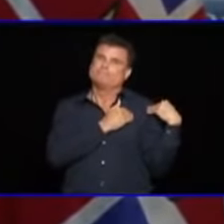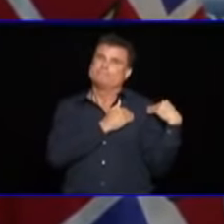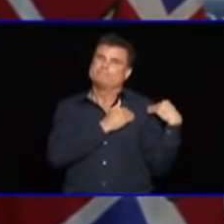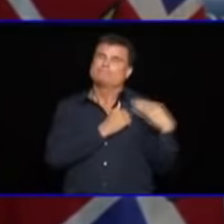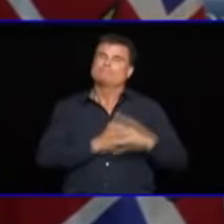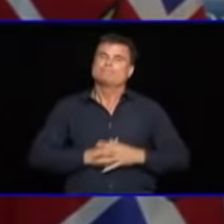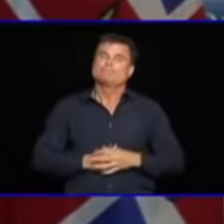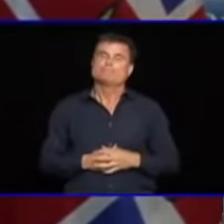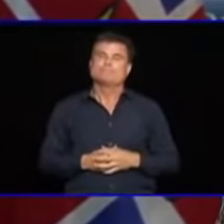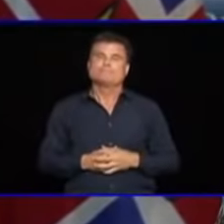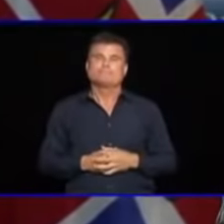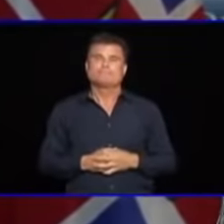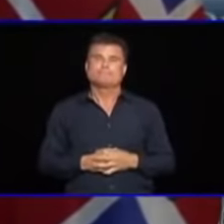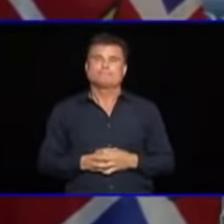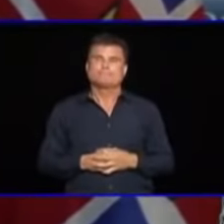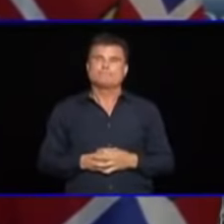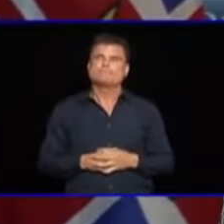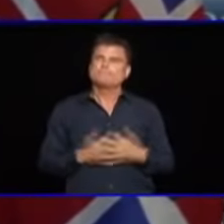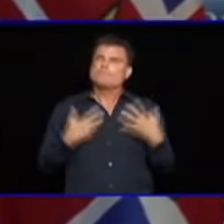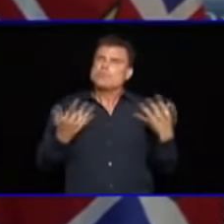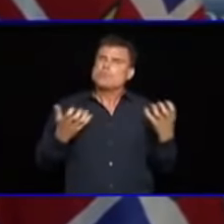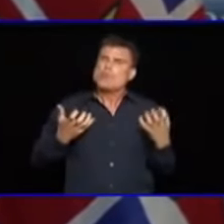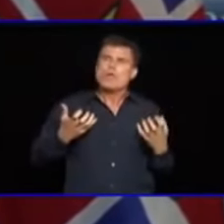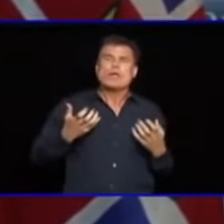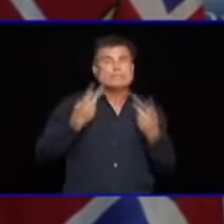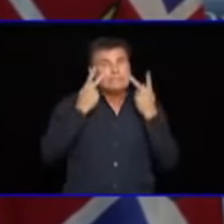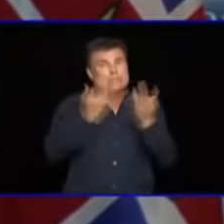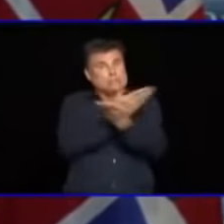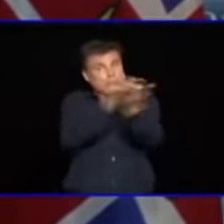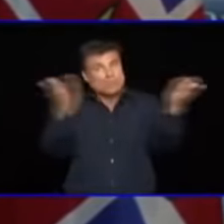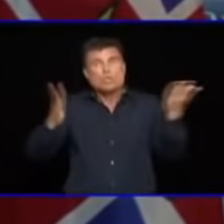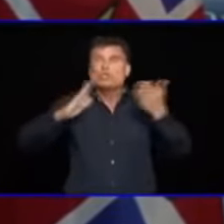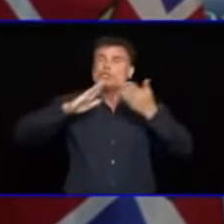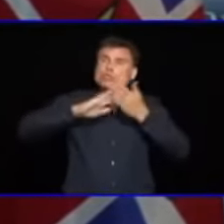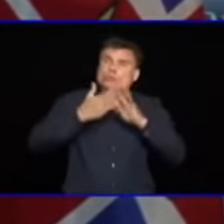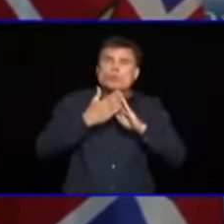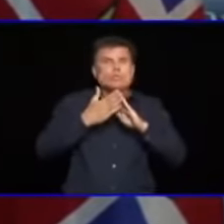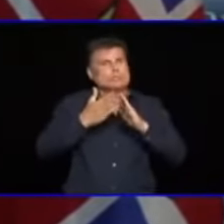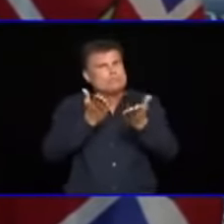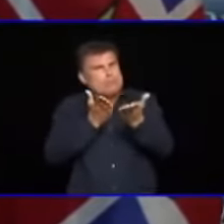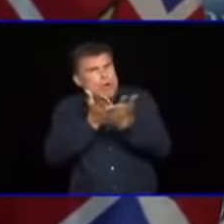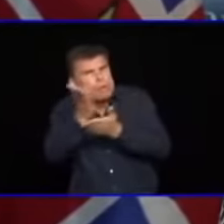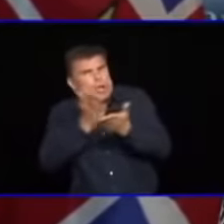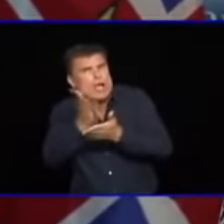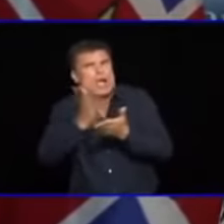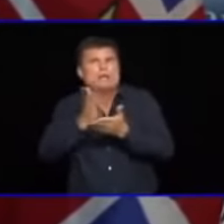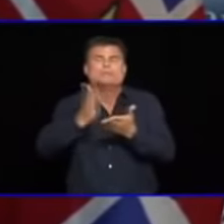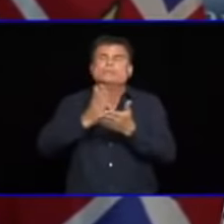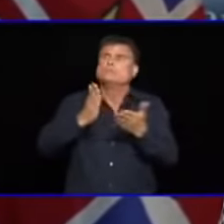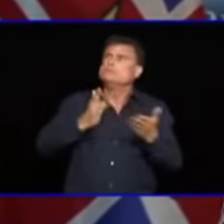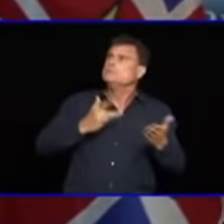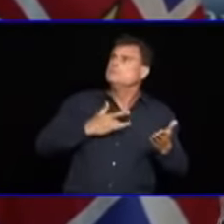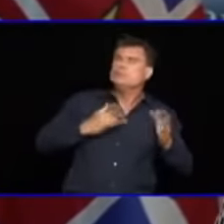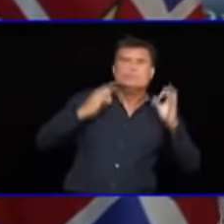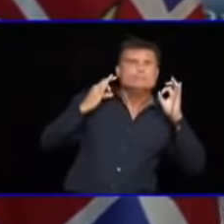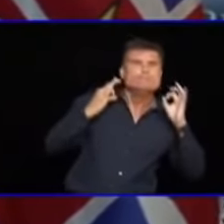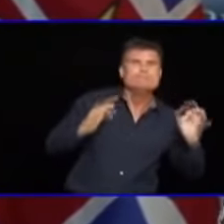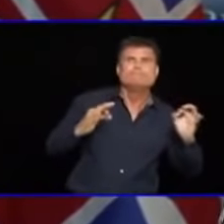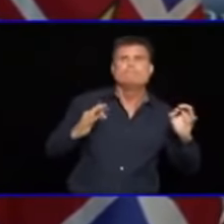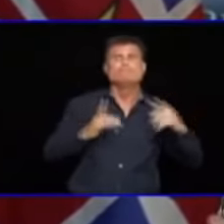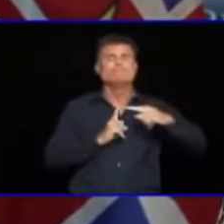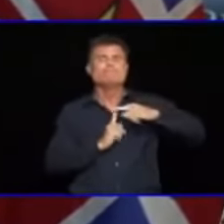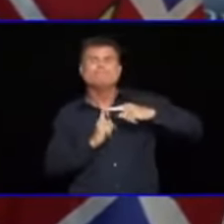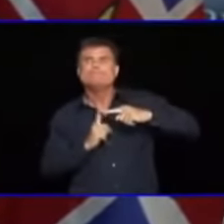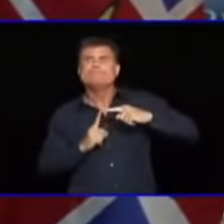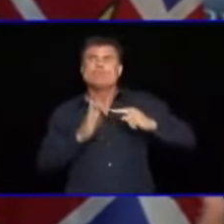on keeping the balance, maintaining our vibrant, healthy communities, and keeping new cases low. Our